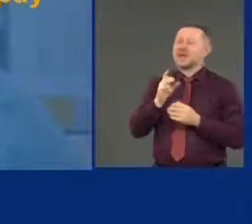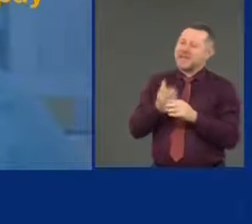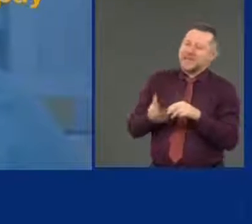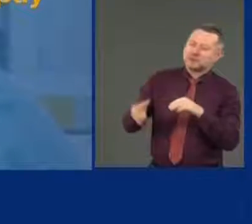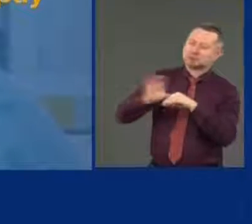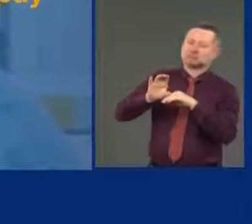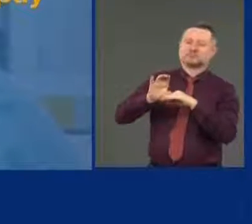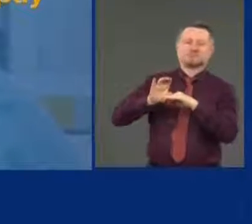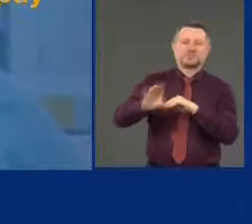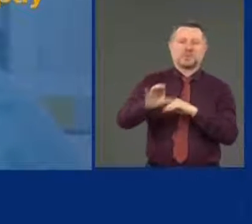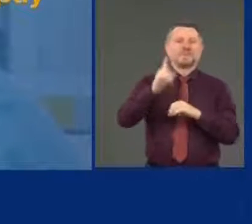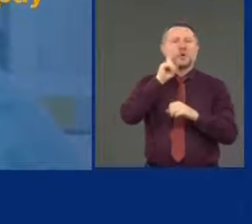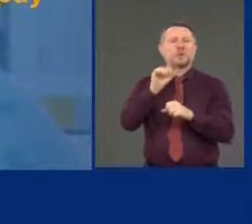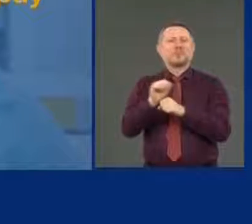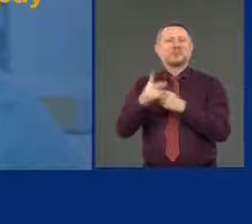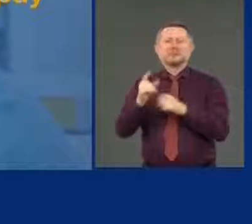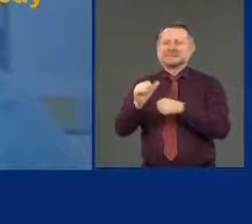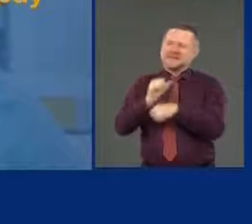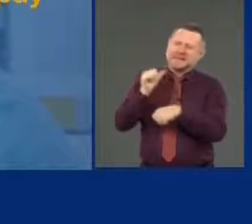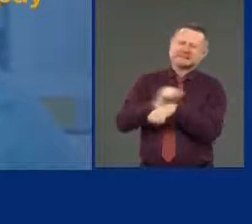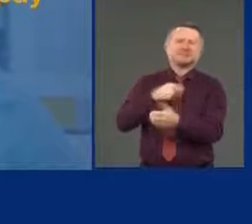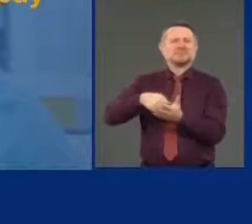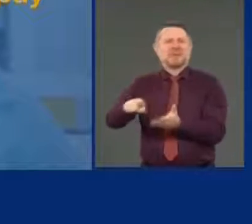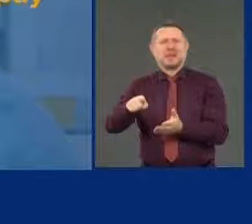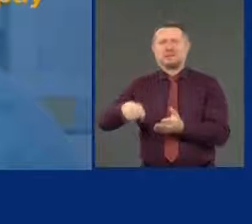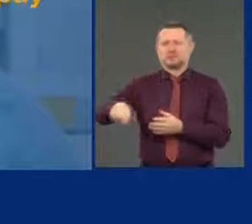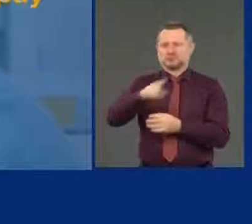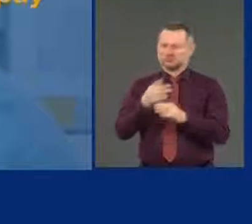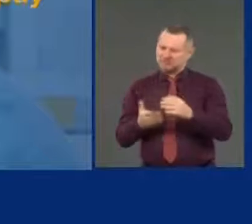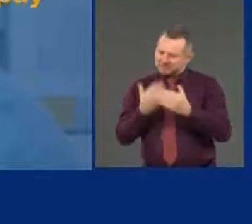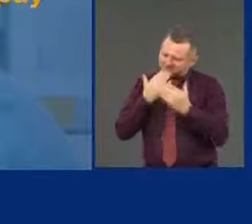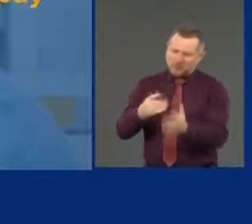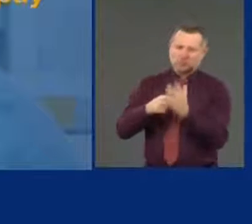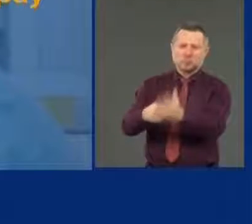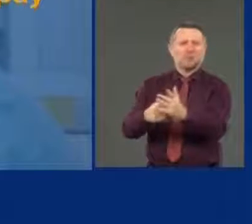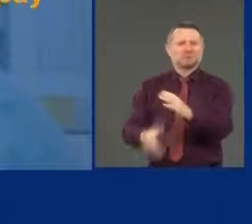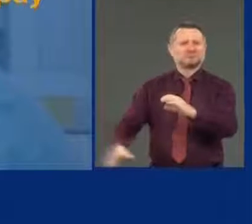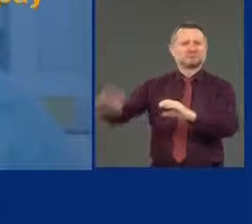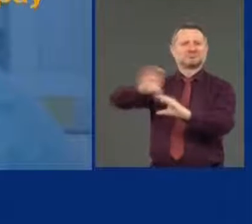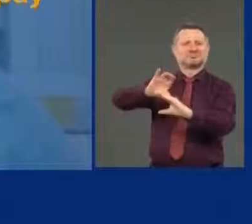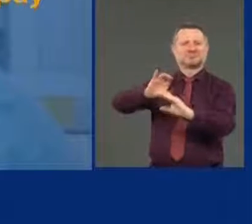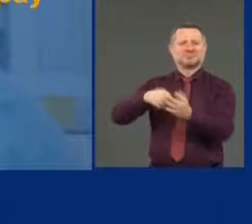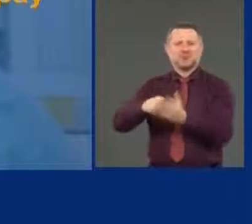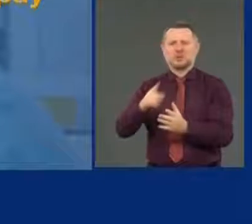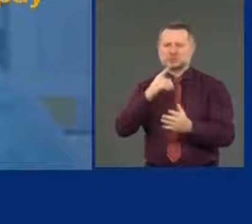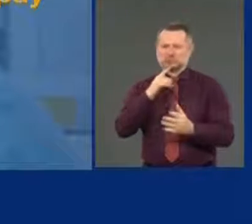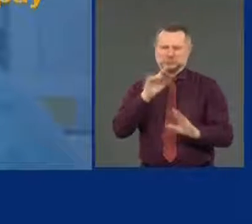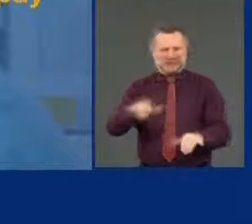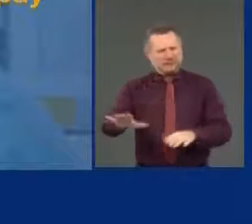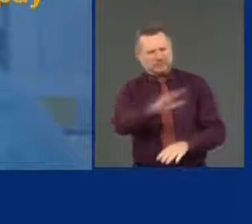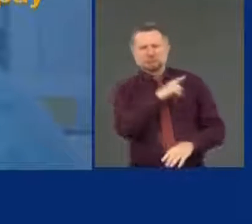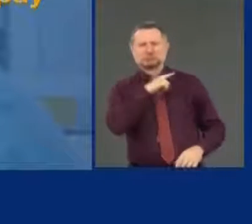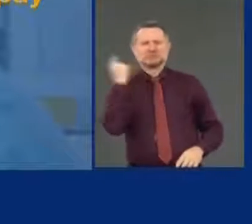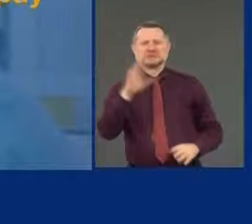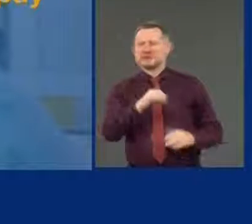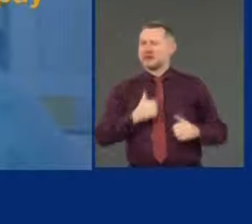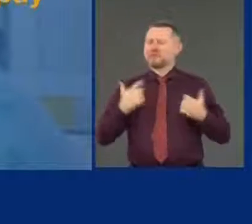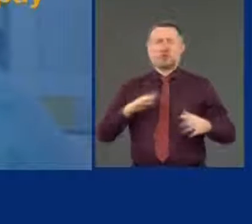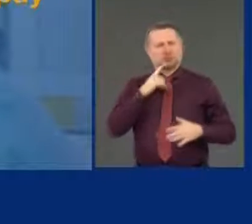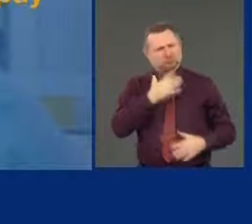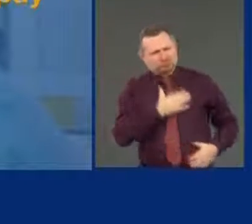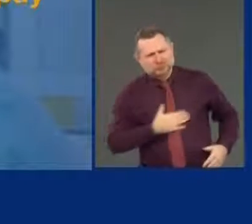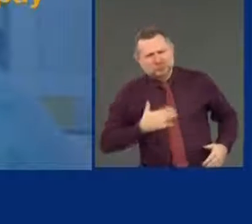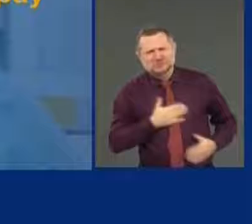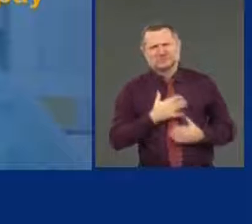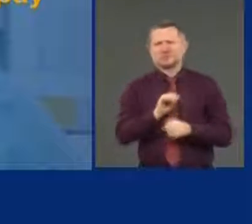showed up. It's a way of saying thank you. We understand what you did. We appreciate what you did. And it's a way of showing